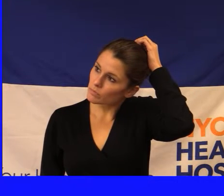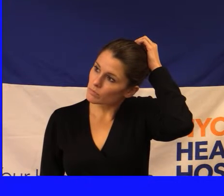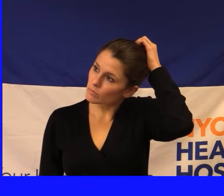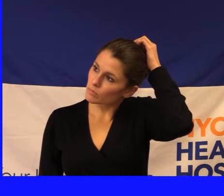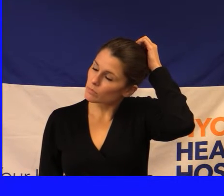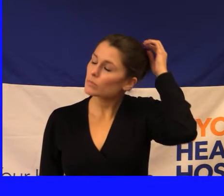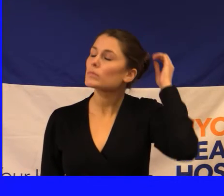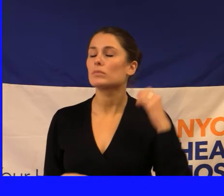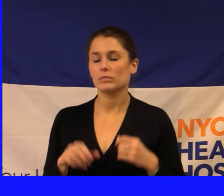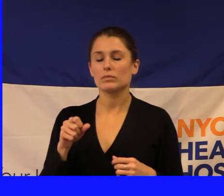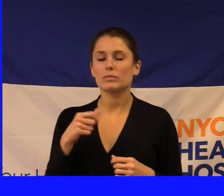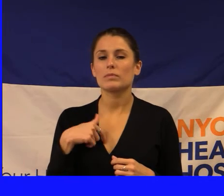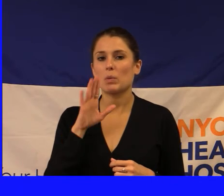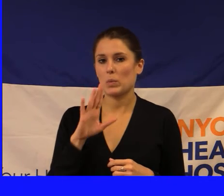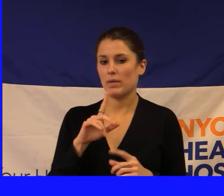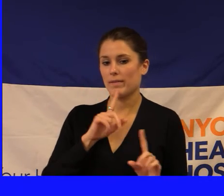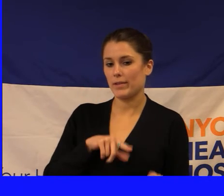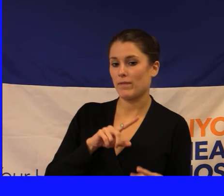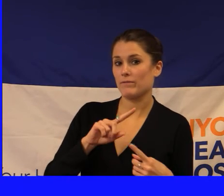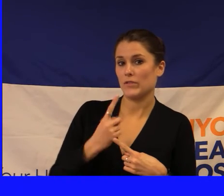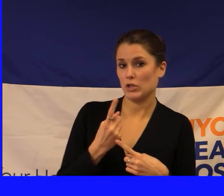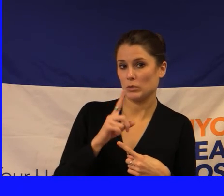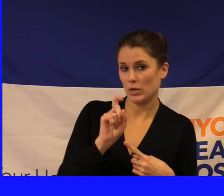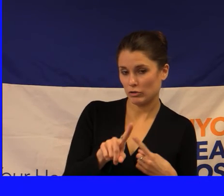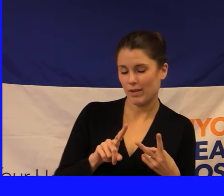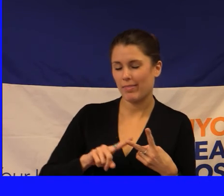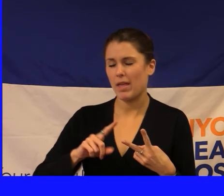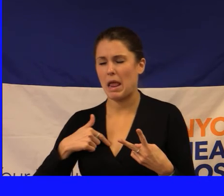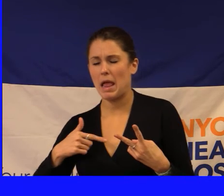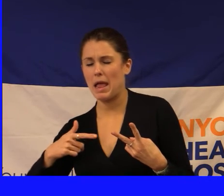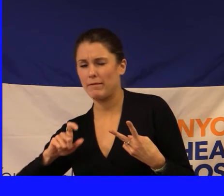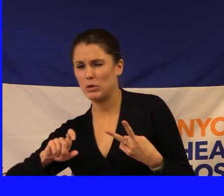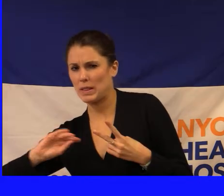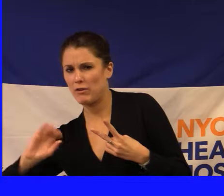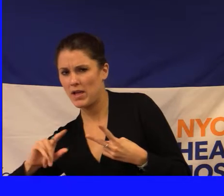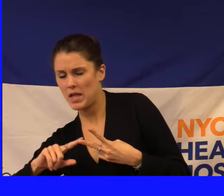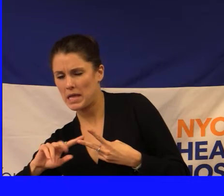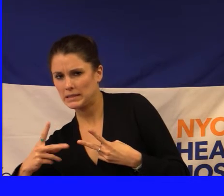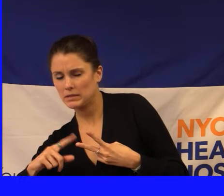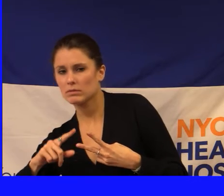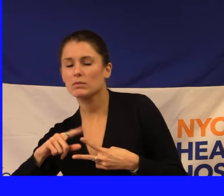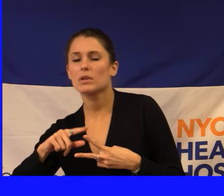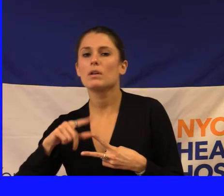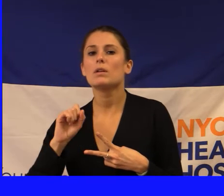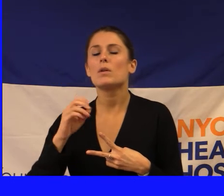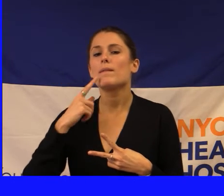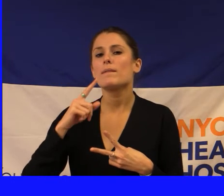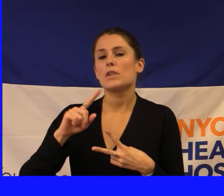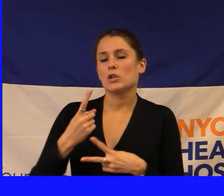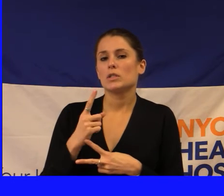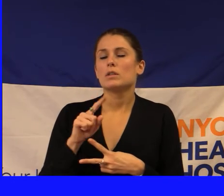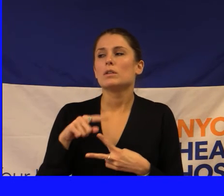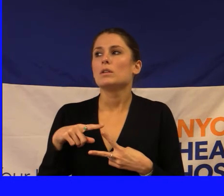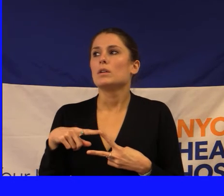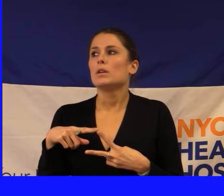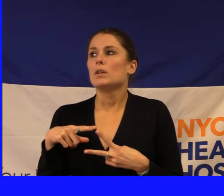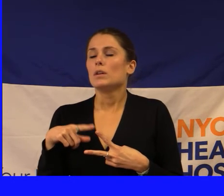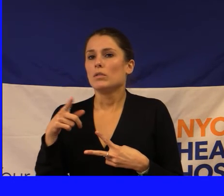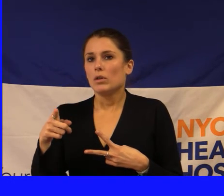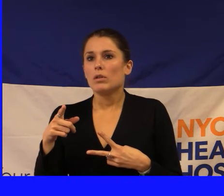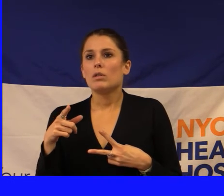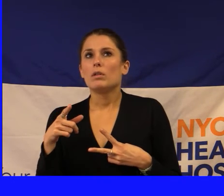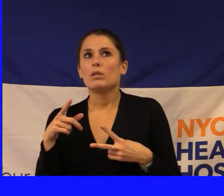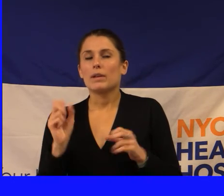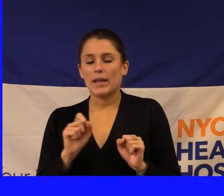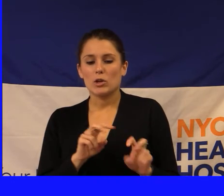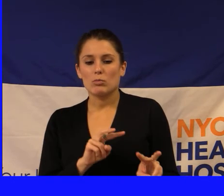answer the first question, and then I have a question for you about your second question. So the first question is really, can you track some of this